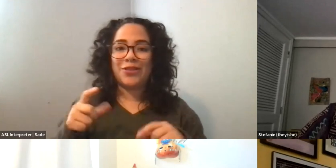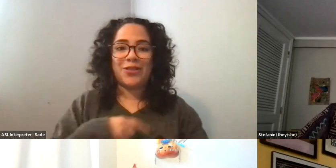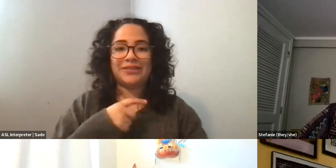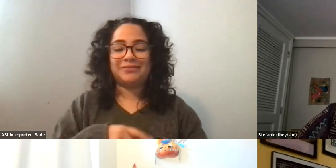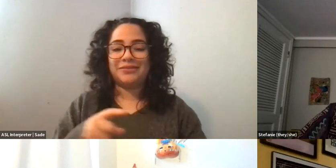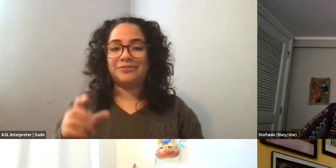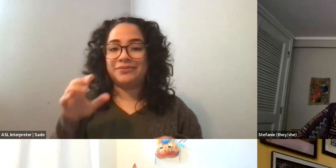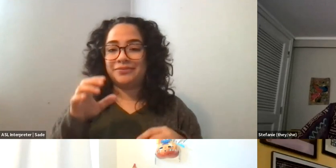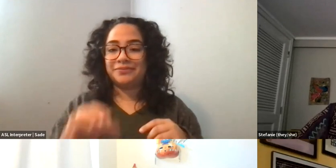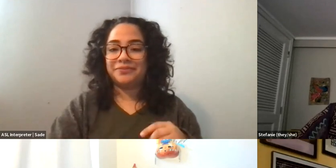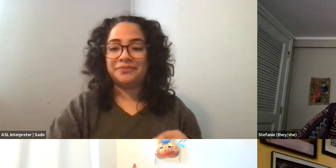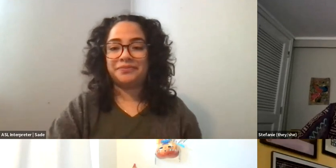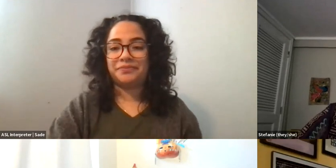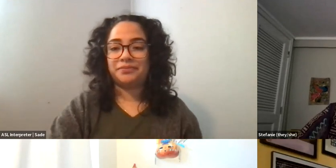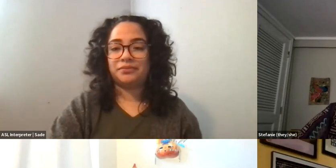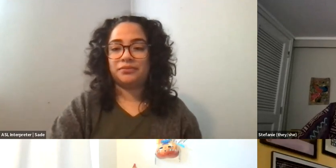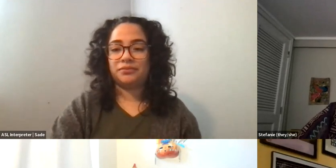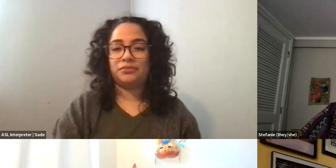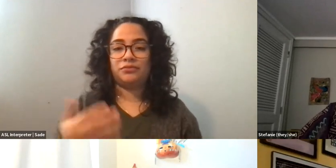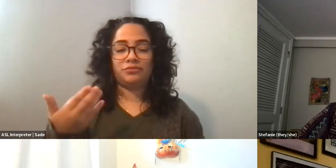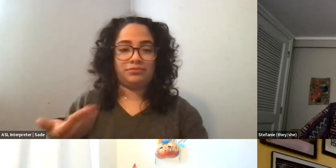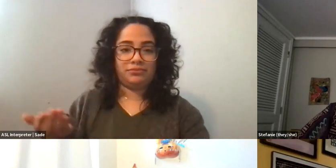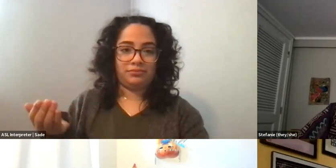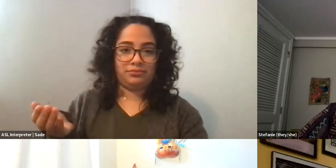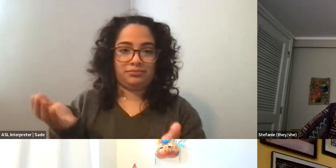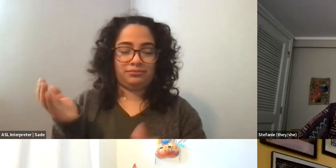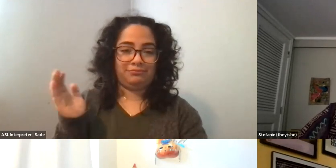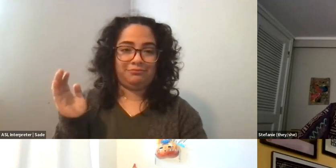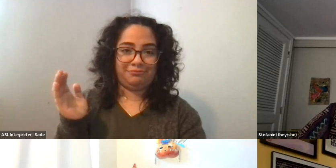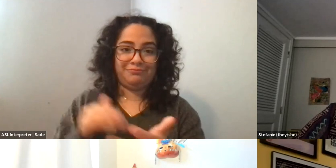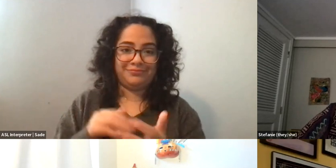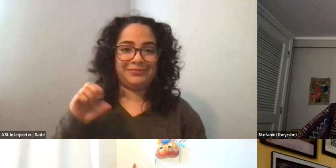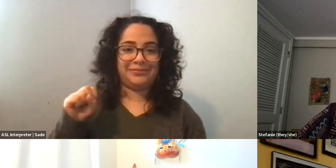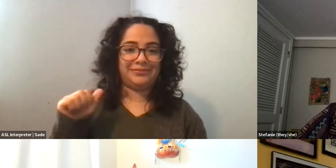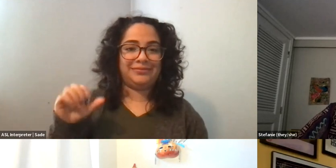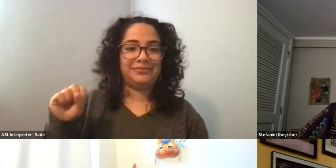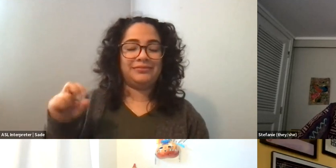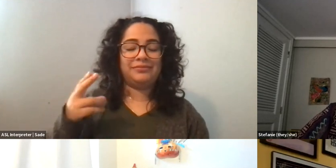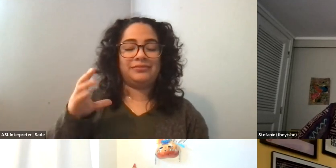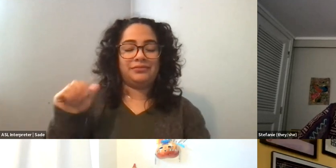name, Sascha Altman DuBrul is my name. I'm in Oakland, California.